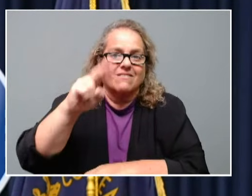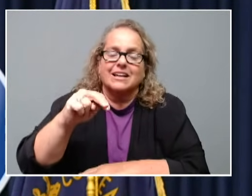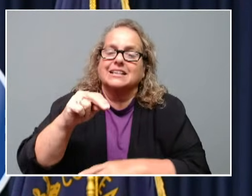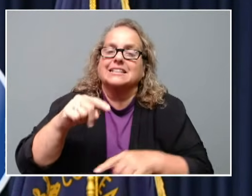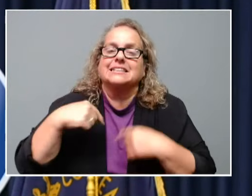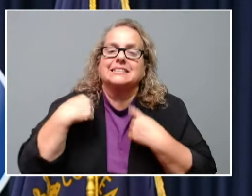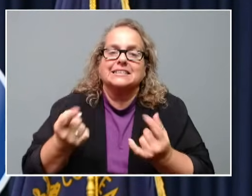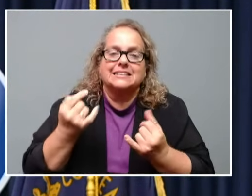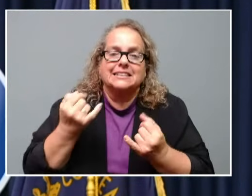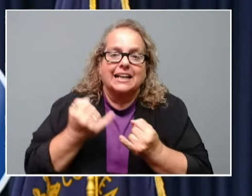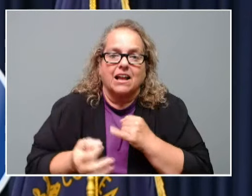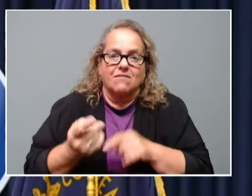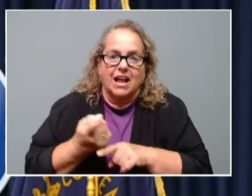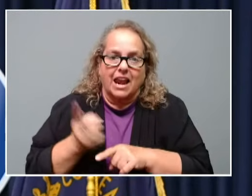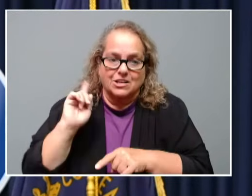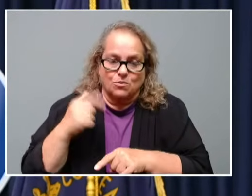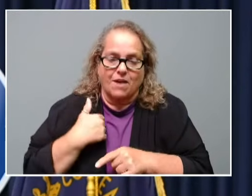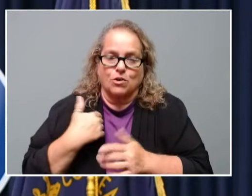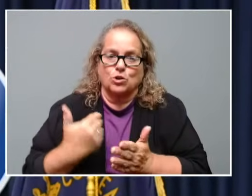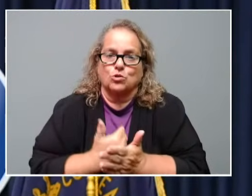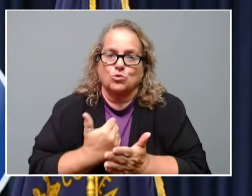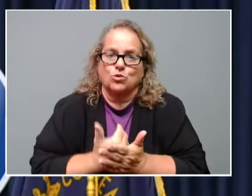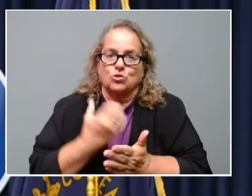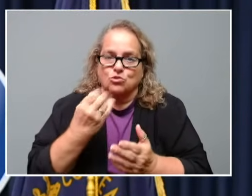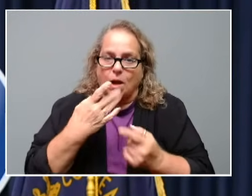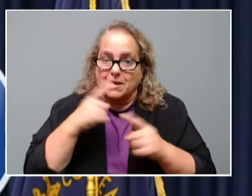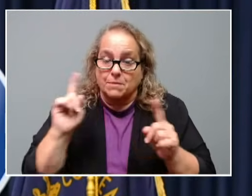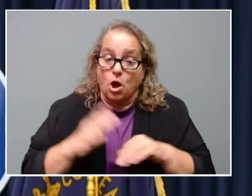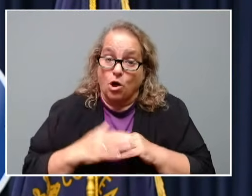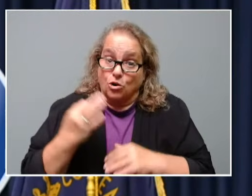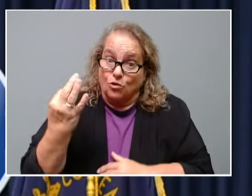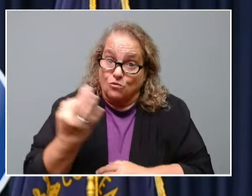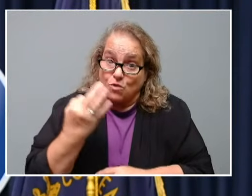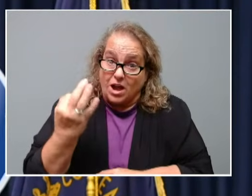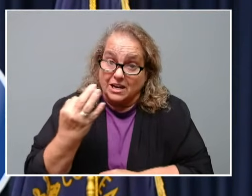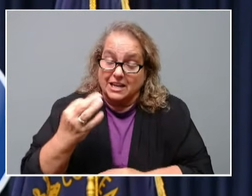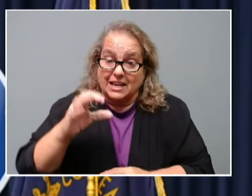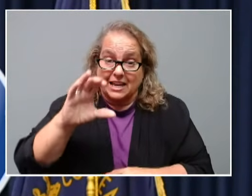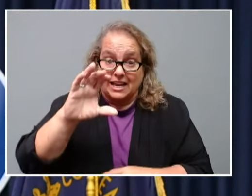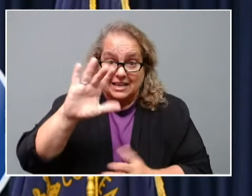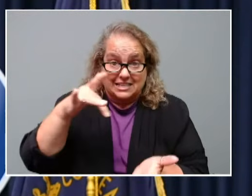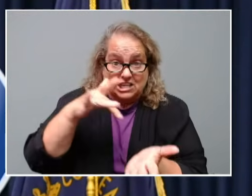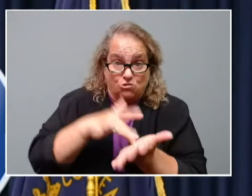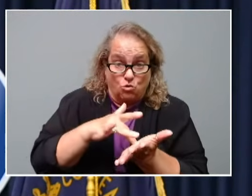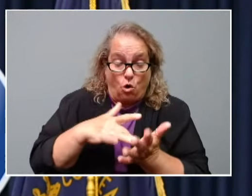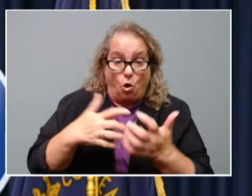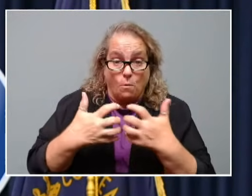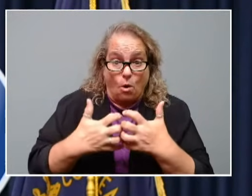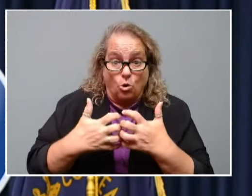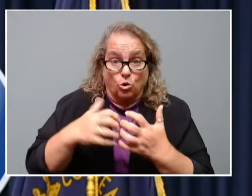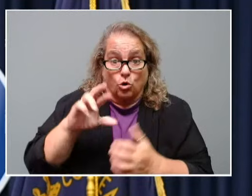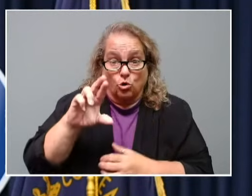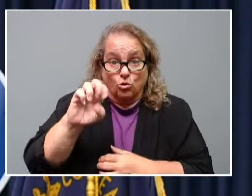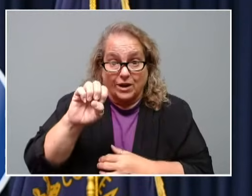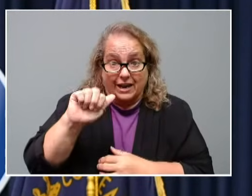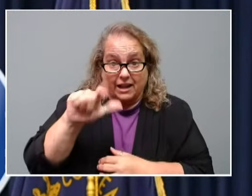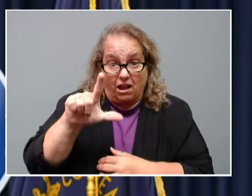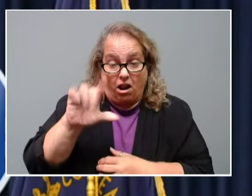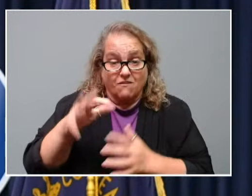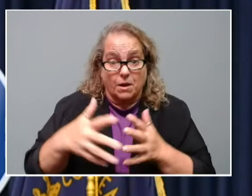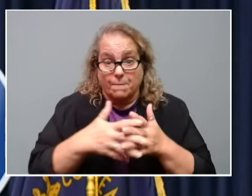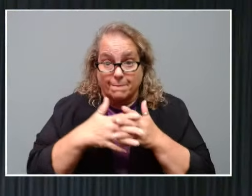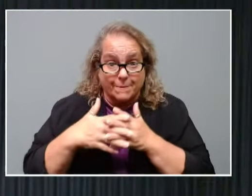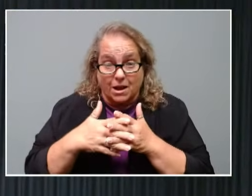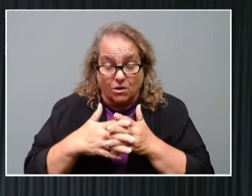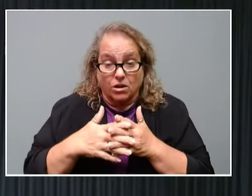jobs announcement. So on Friday, Central Motor Wheel of America celebrated the grand opening of its